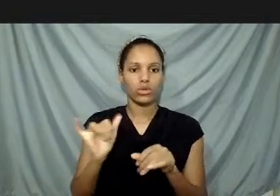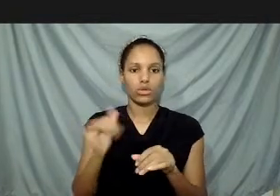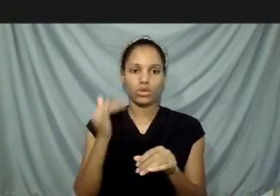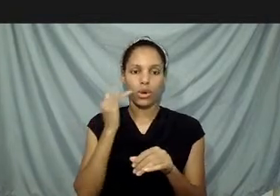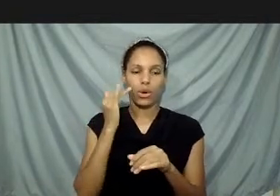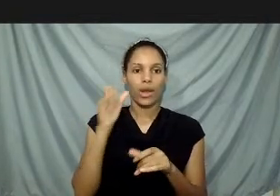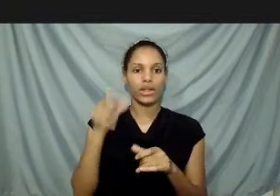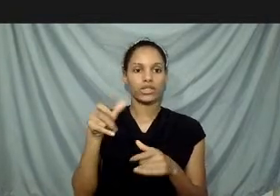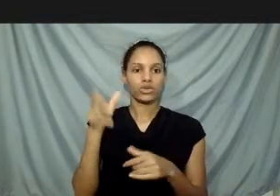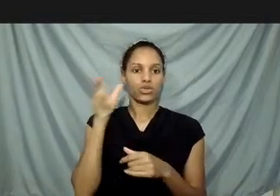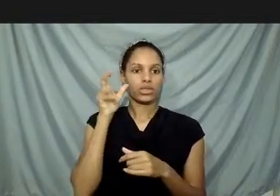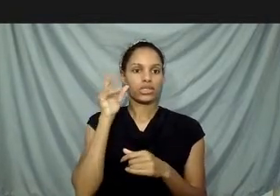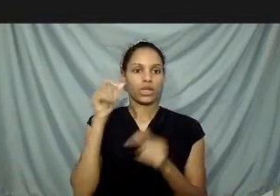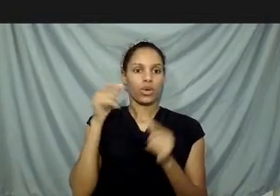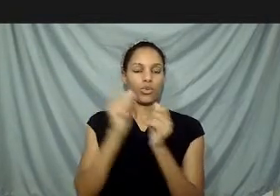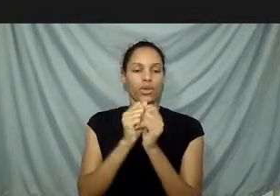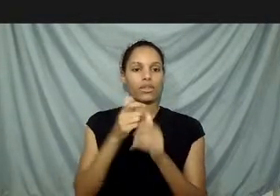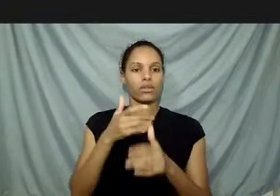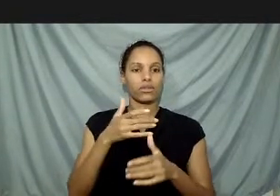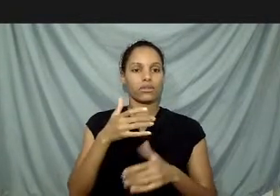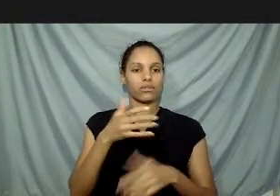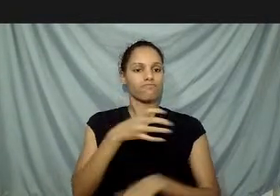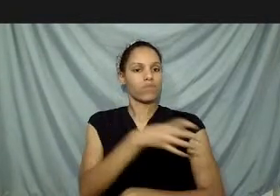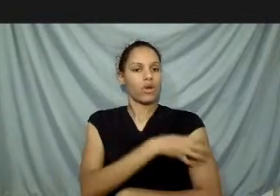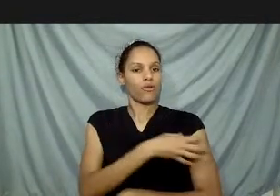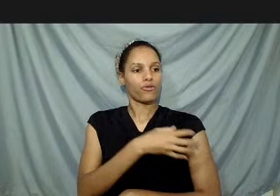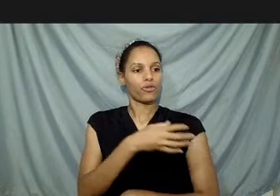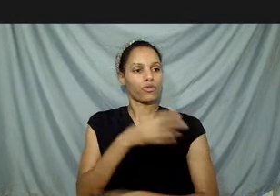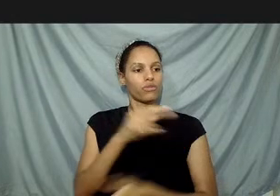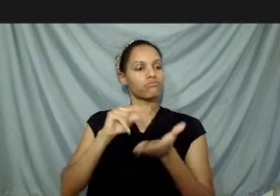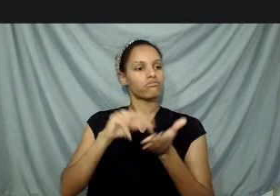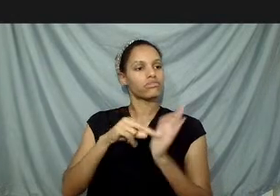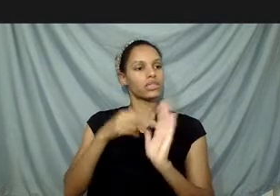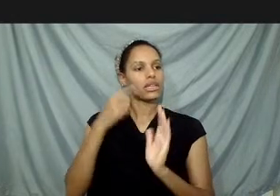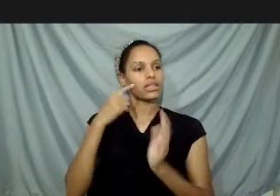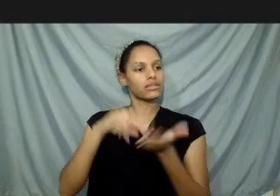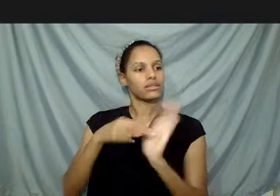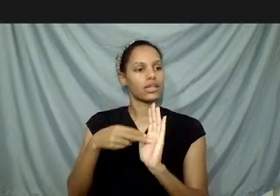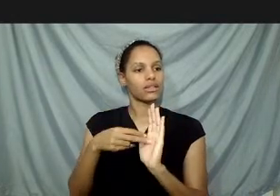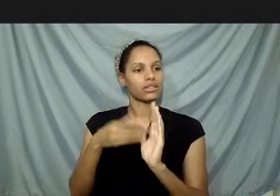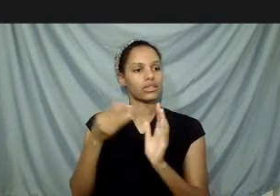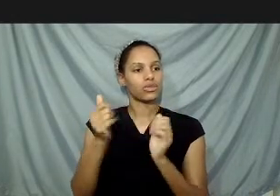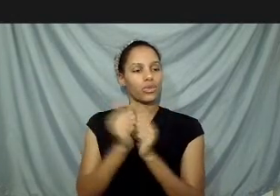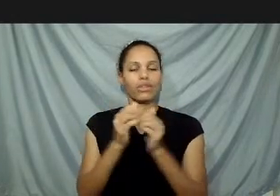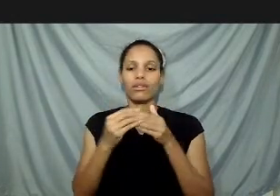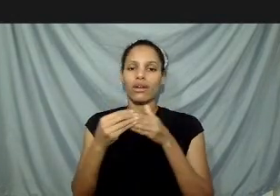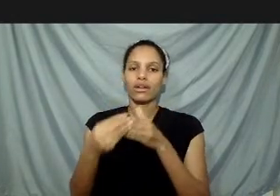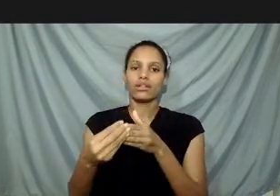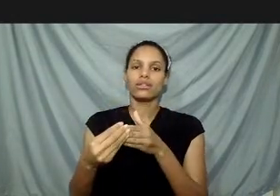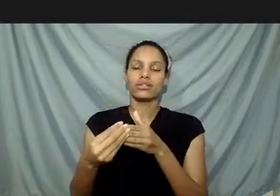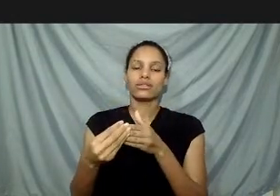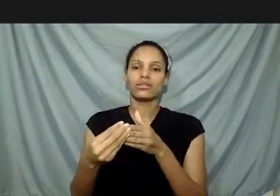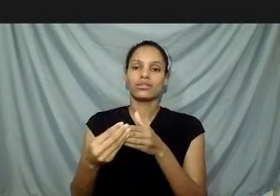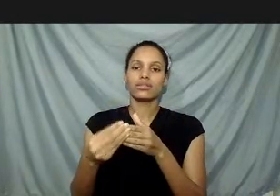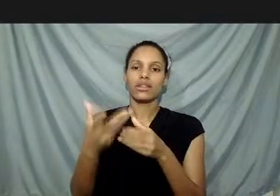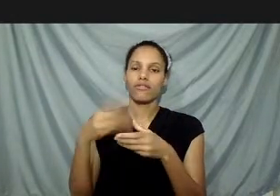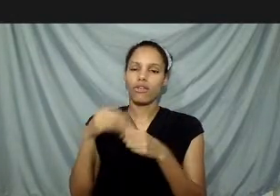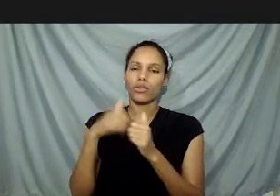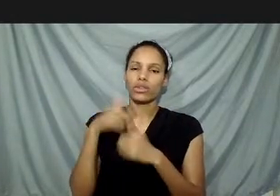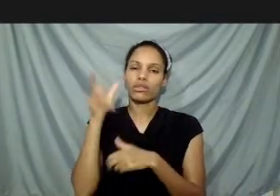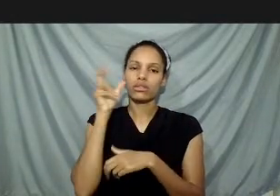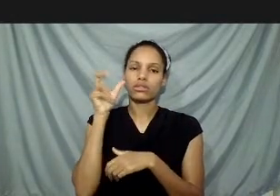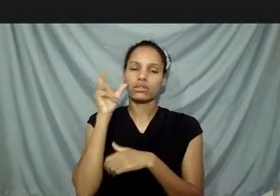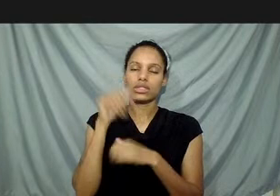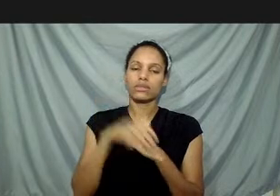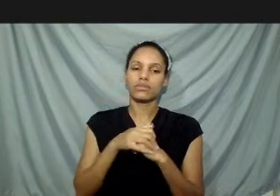with powerful intent and compassion and guidance, inside of my listening. And I